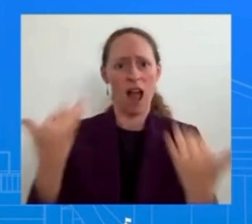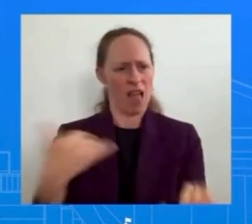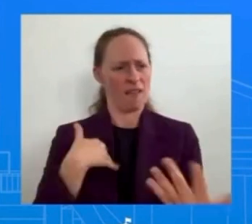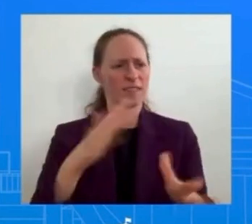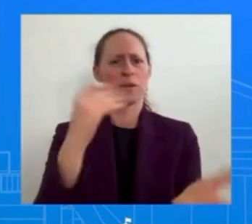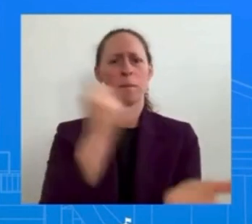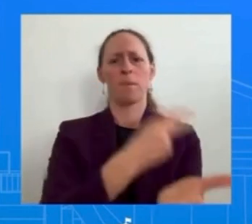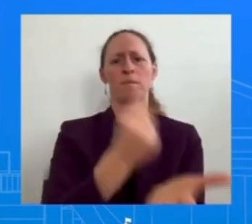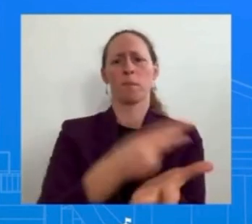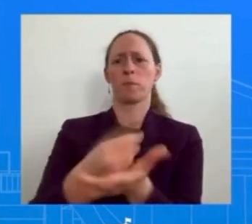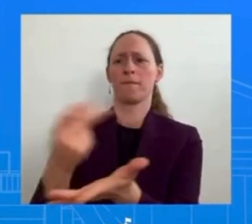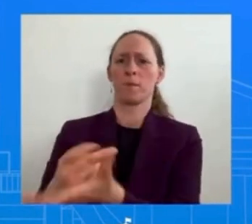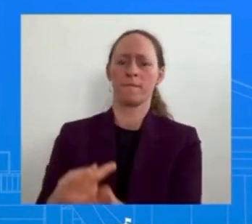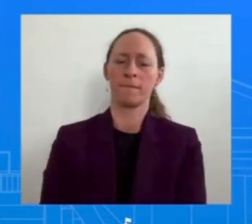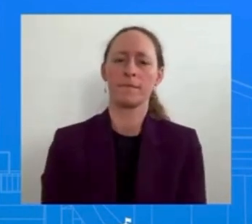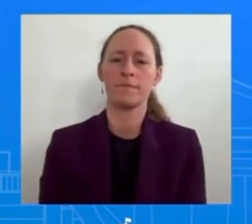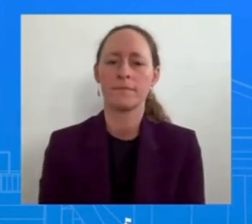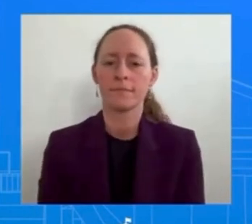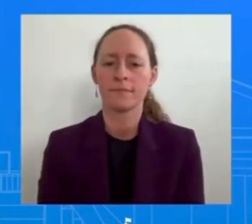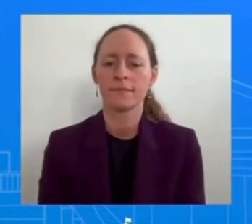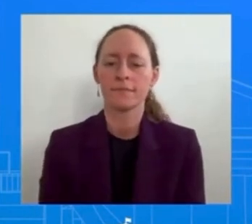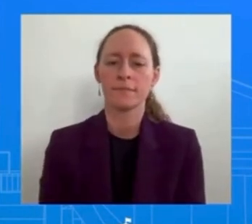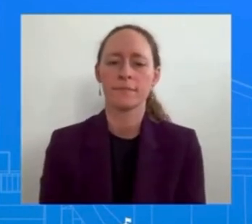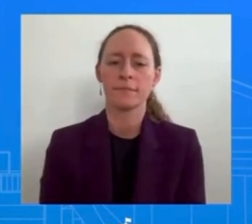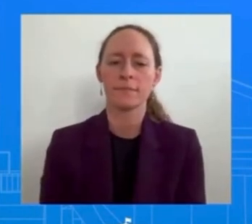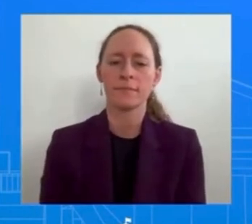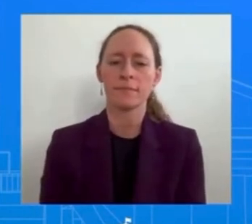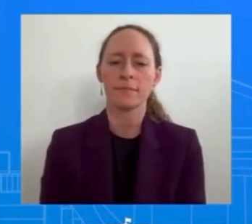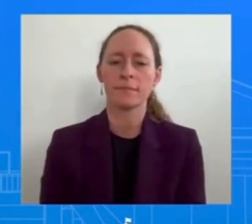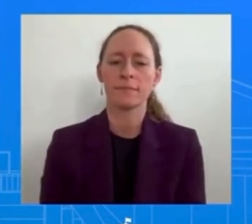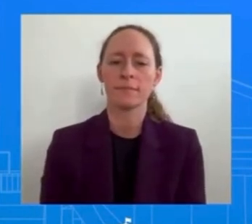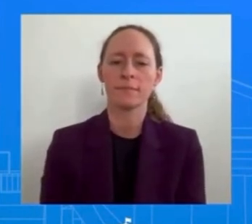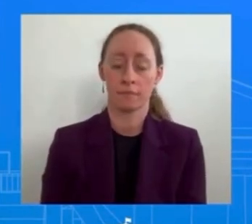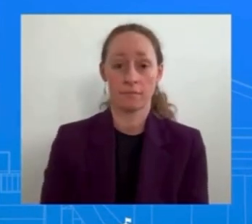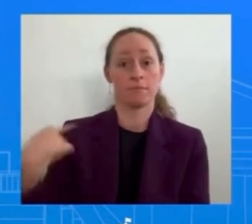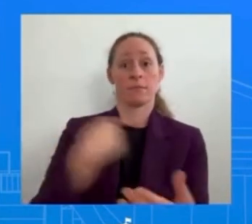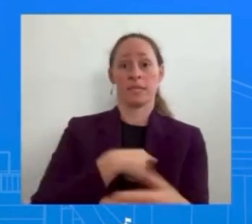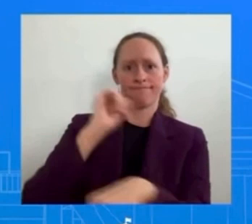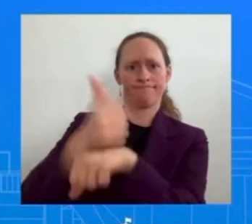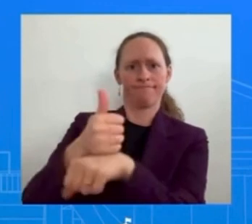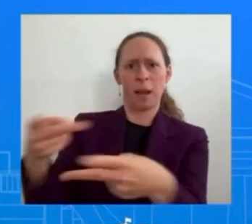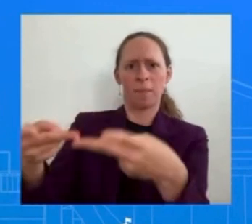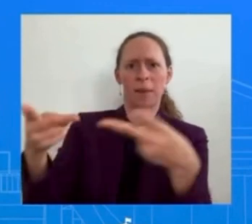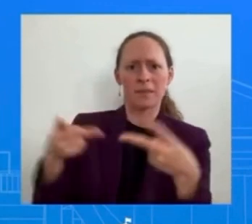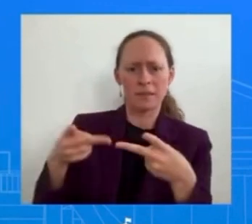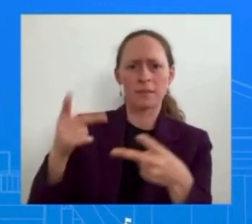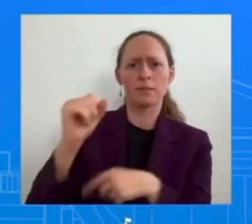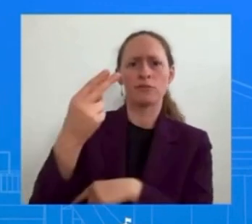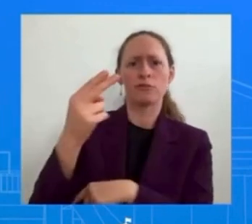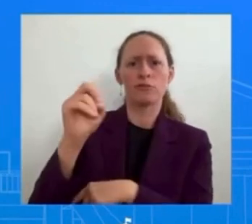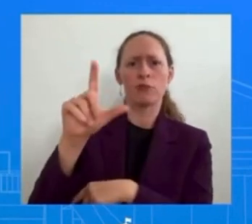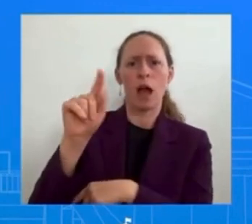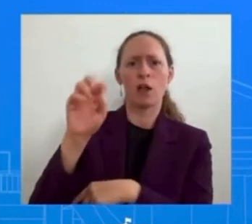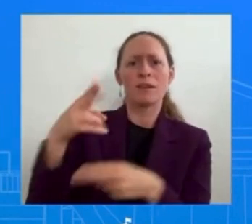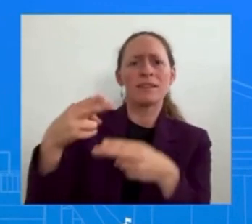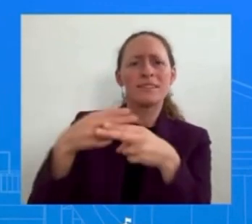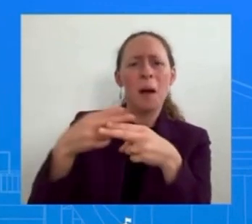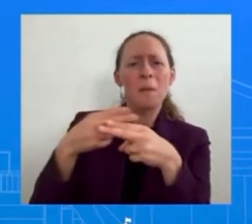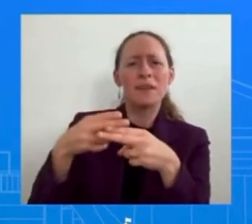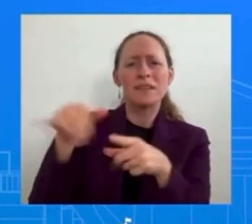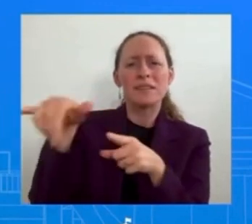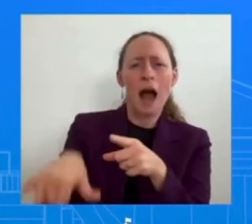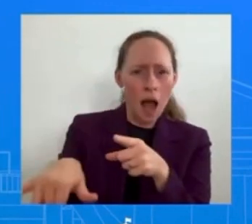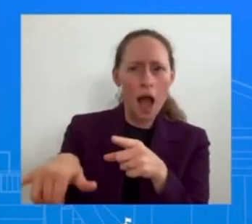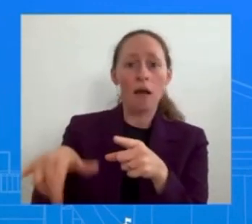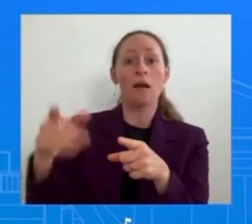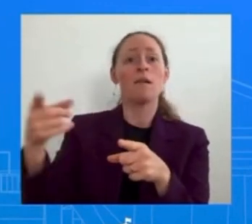will complement the state's Fire Relief Housing Program for residents. And we also authorized critical needs assistance to make